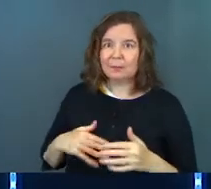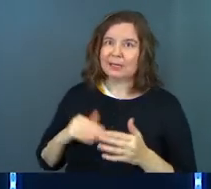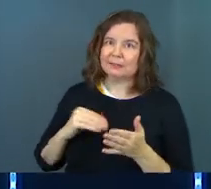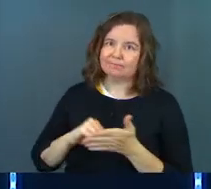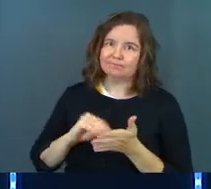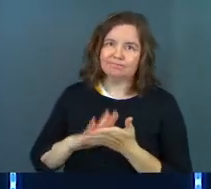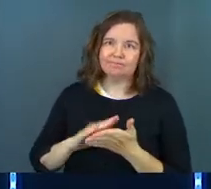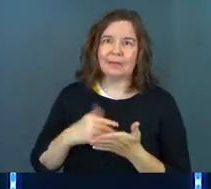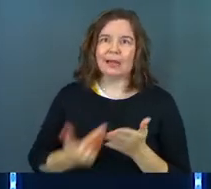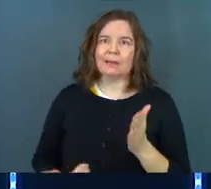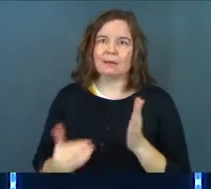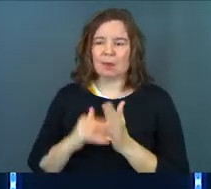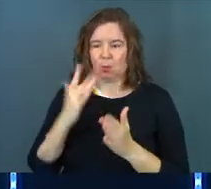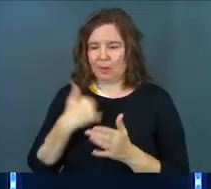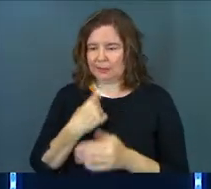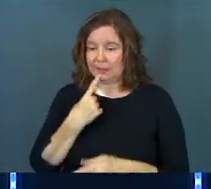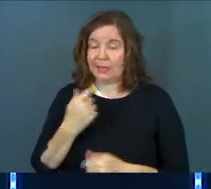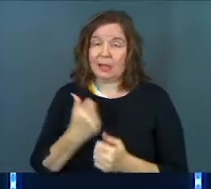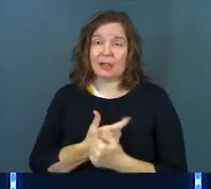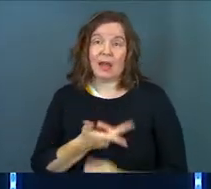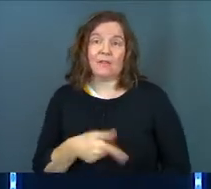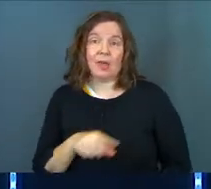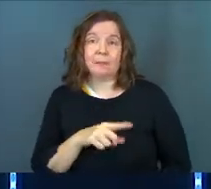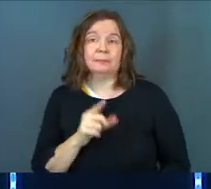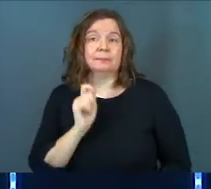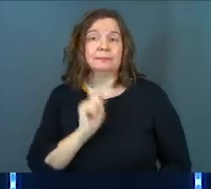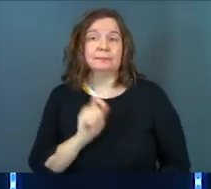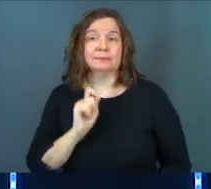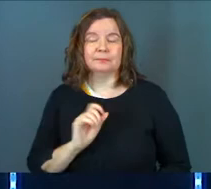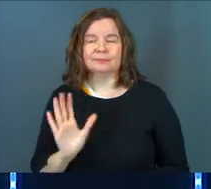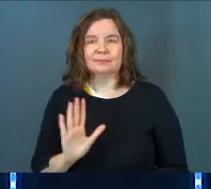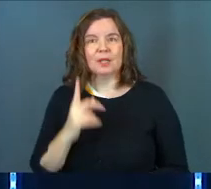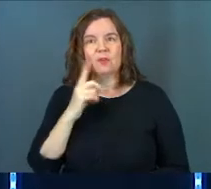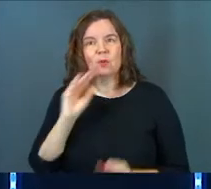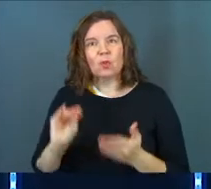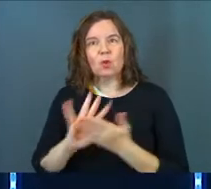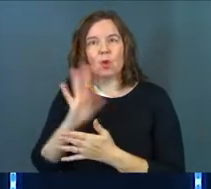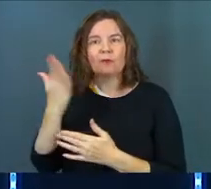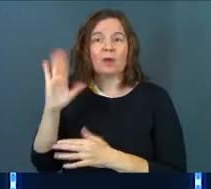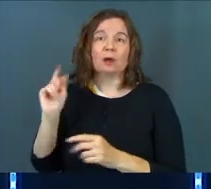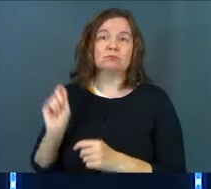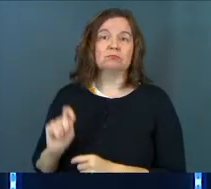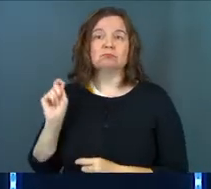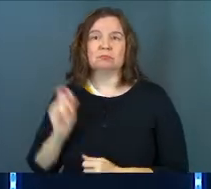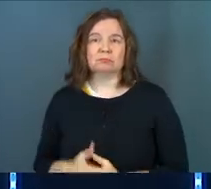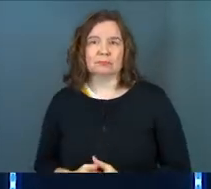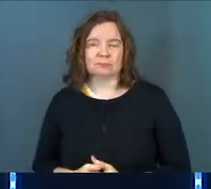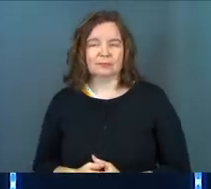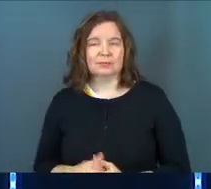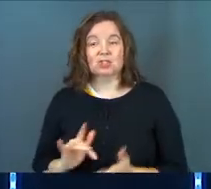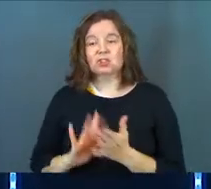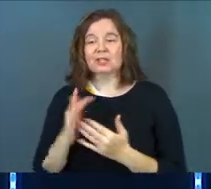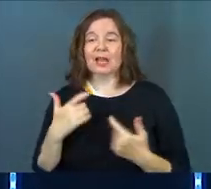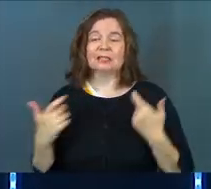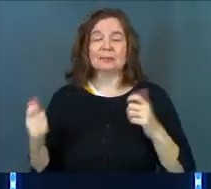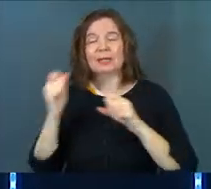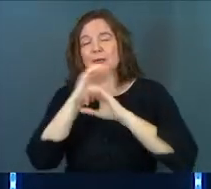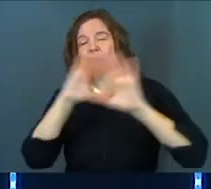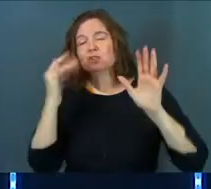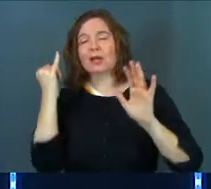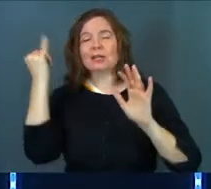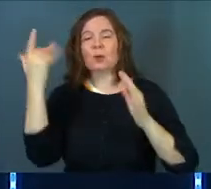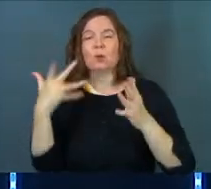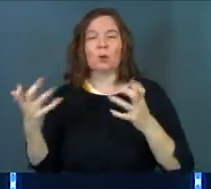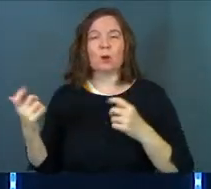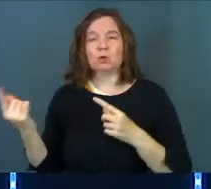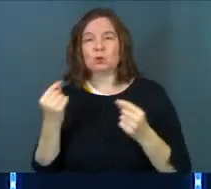names. Why doesn't John just say he loved them? It was for the glory of God. Jesus has a big picture